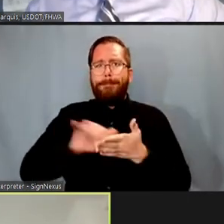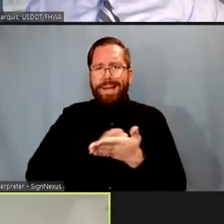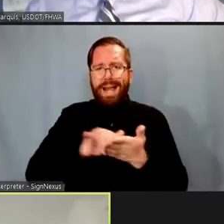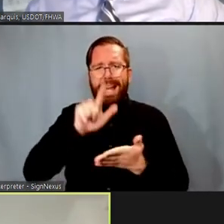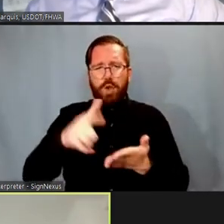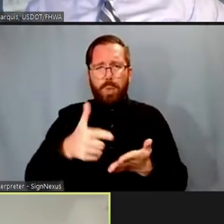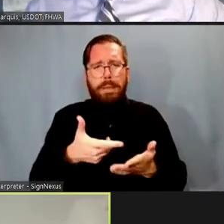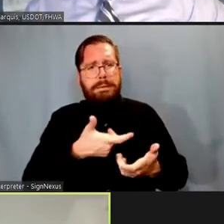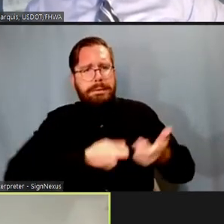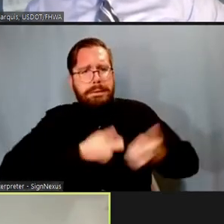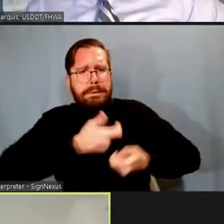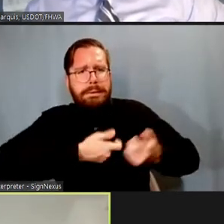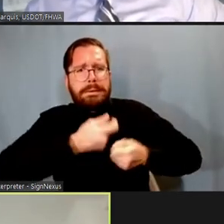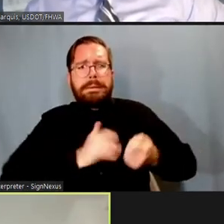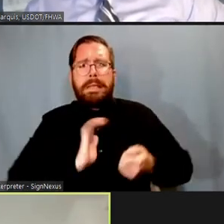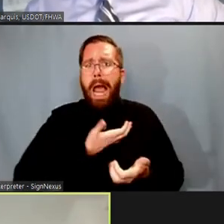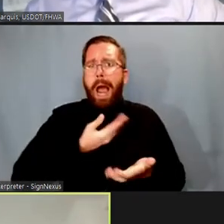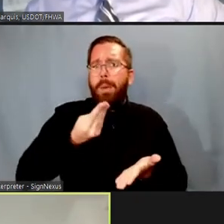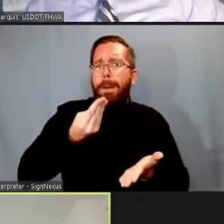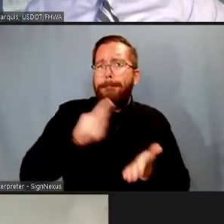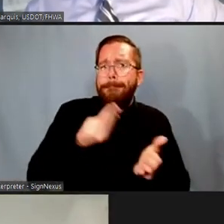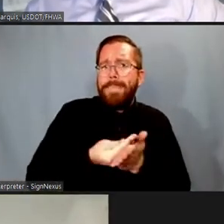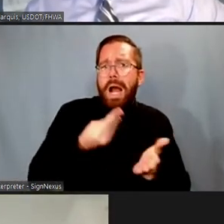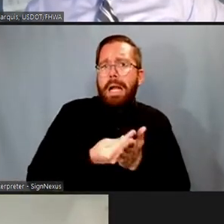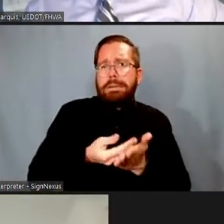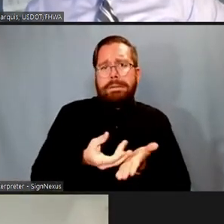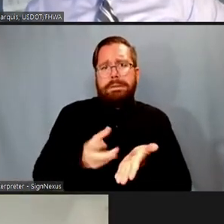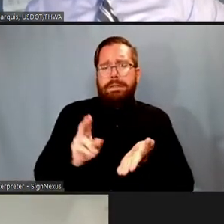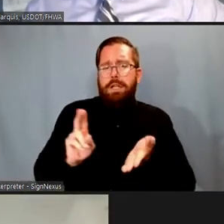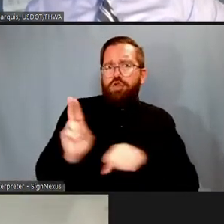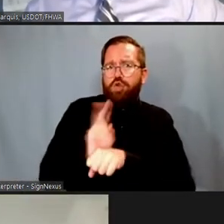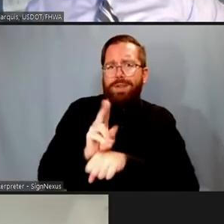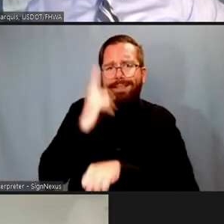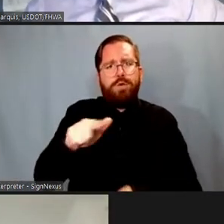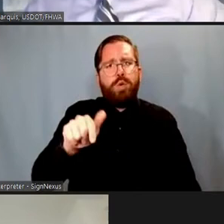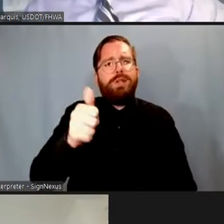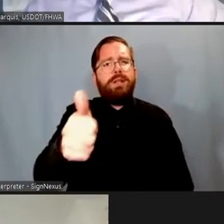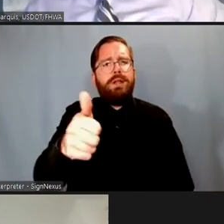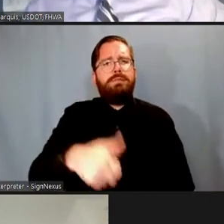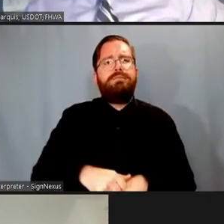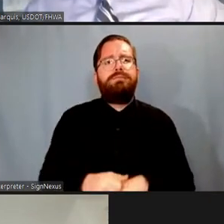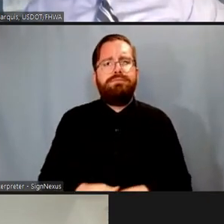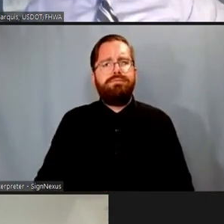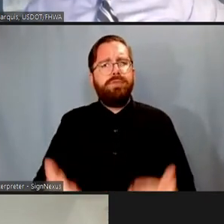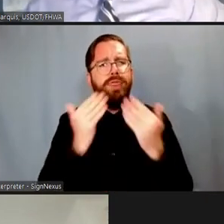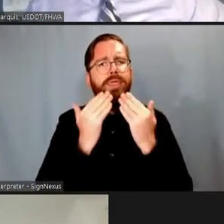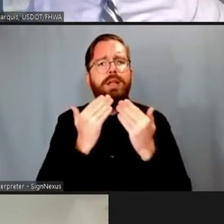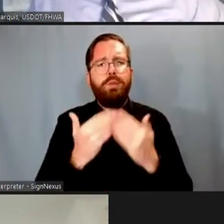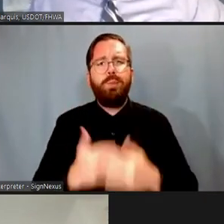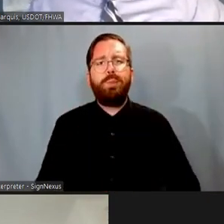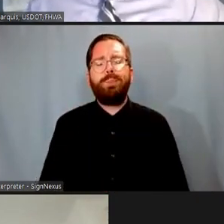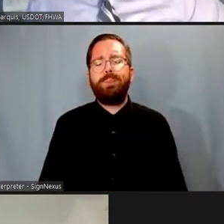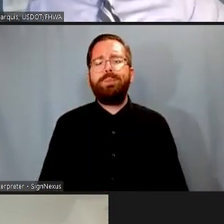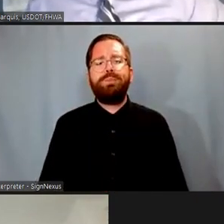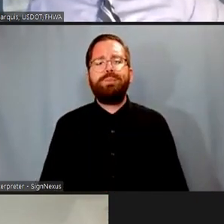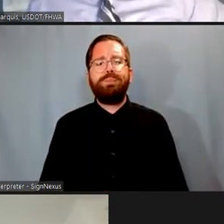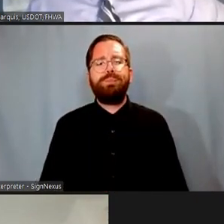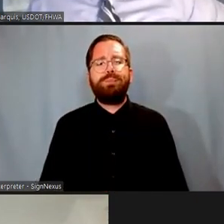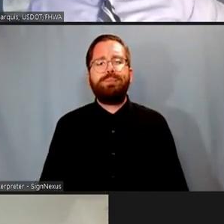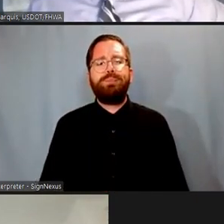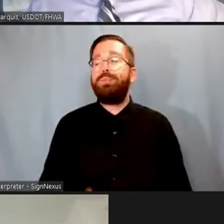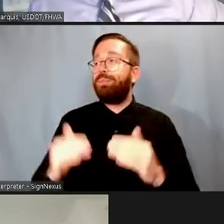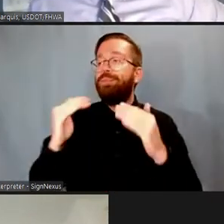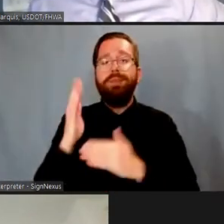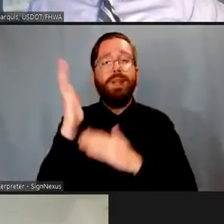wasteful spending of the mta on the backs of our right your remarks thank you thank you our next